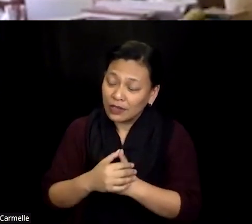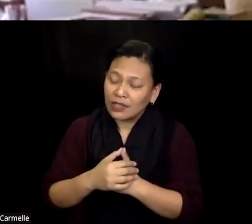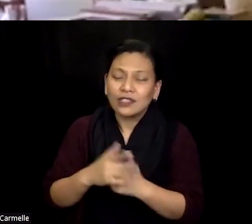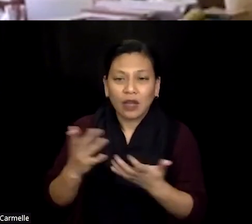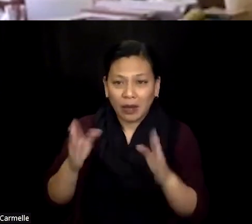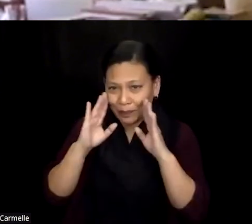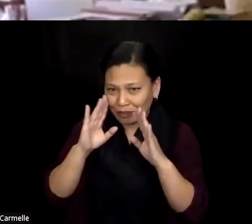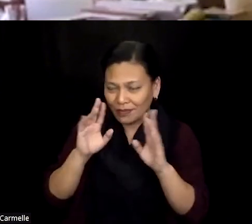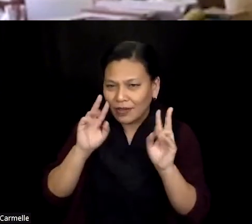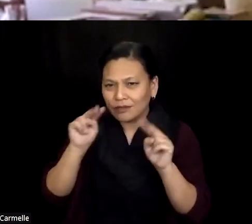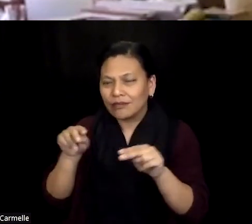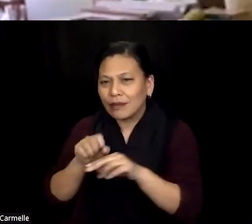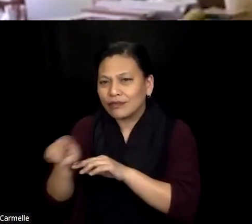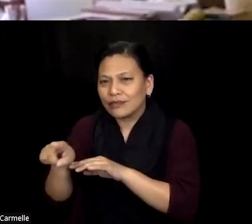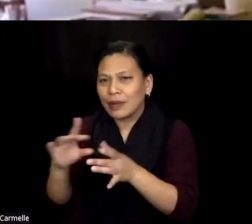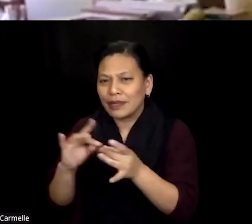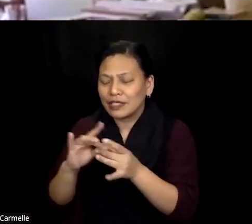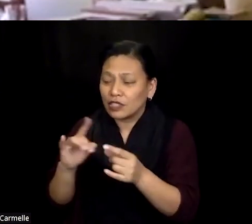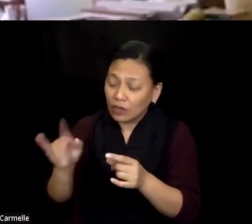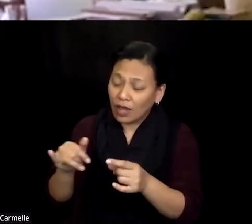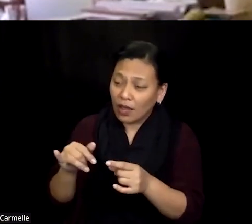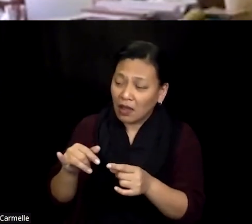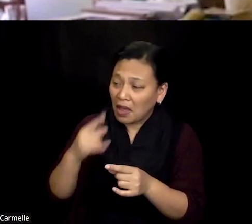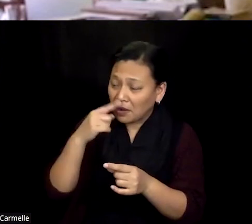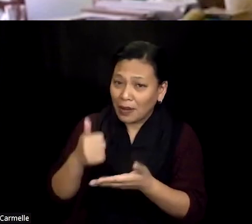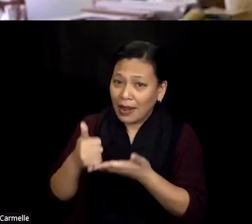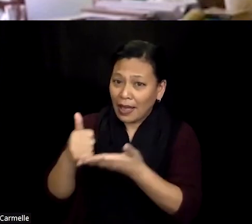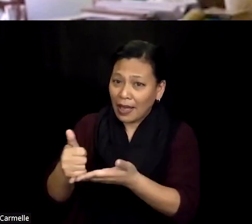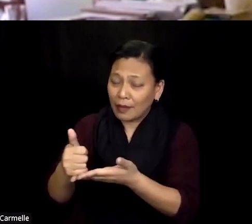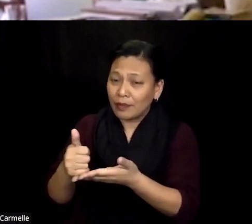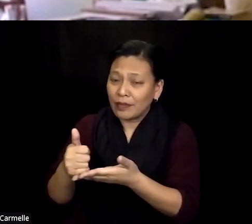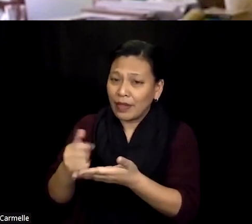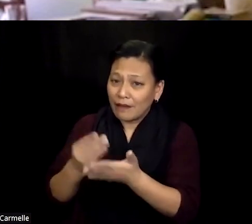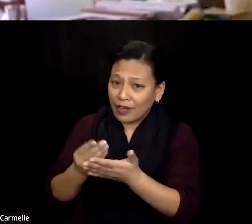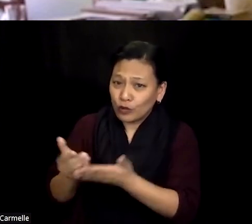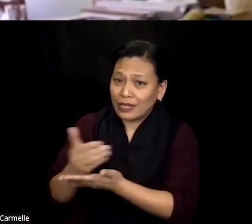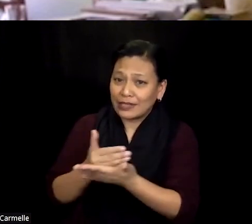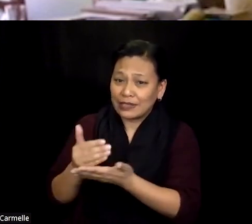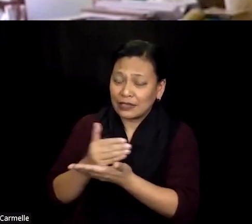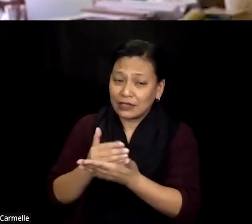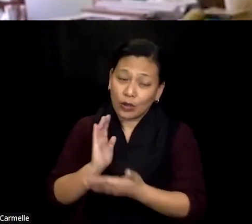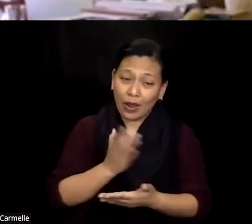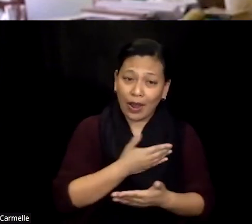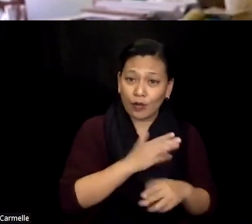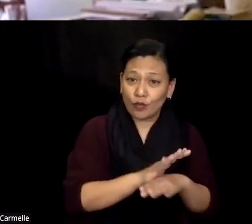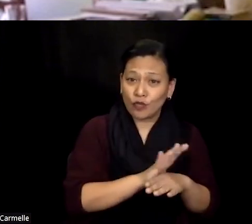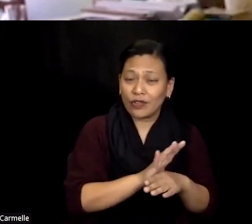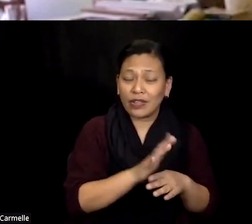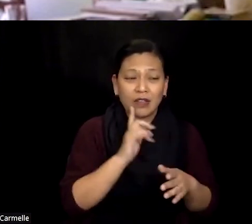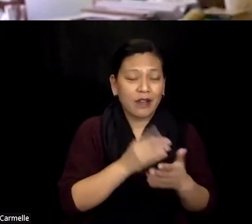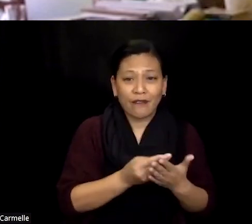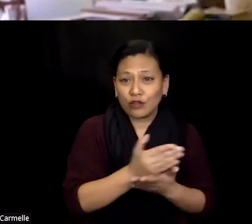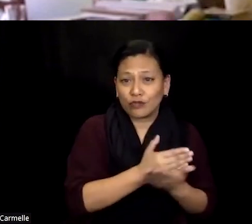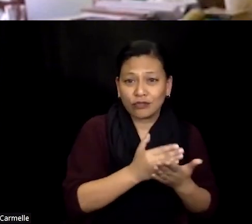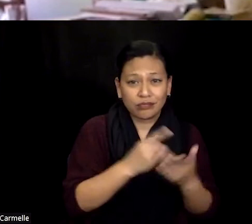I messaged her and said, I'll help you raise the funds on WeFunder. We did a great job with our,